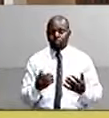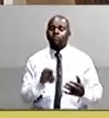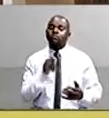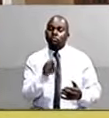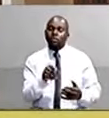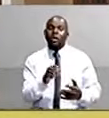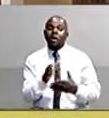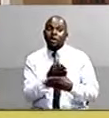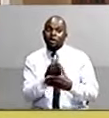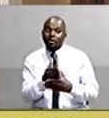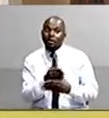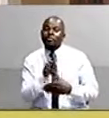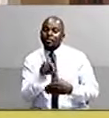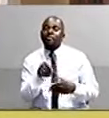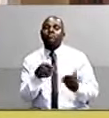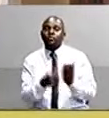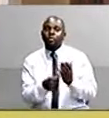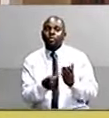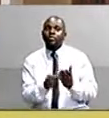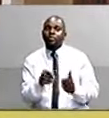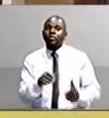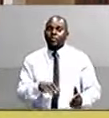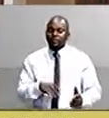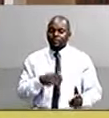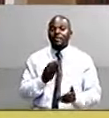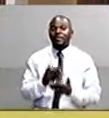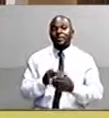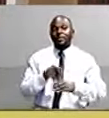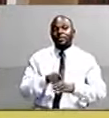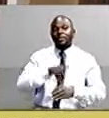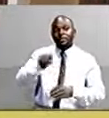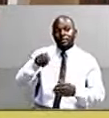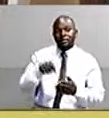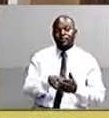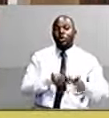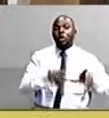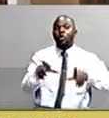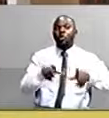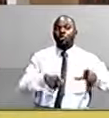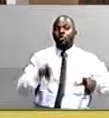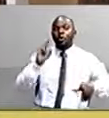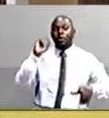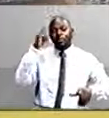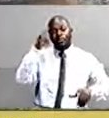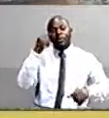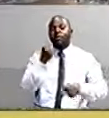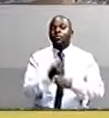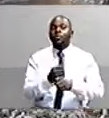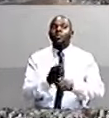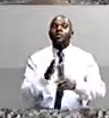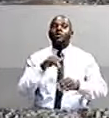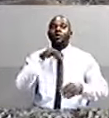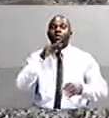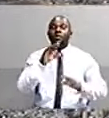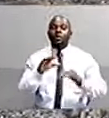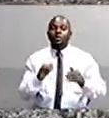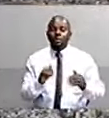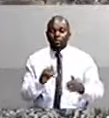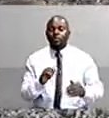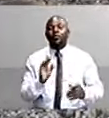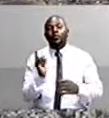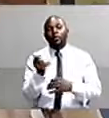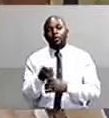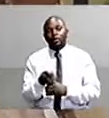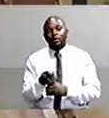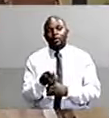is a gap and there is still a problem which we feel that at times the center, leave alone local government, the center is not doing. Rebecca Sabagans, the Wakiso